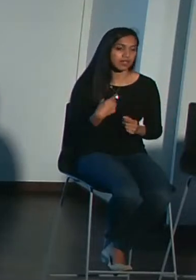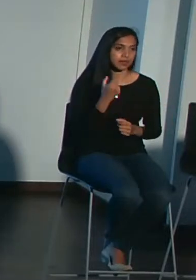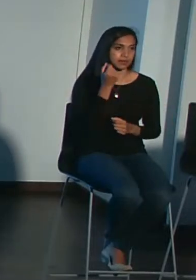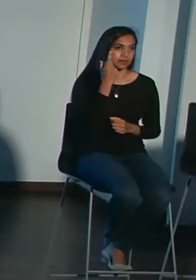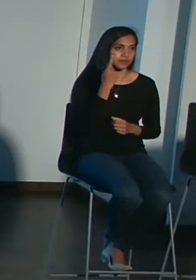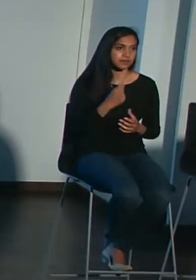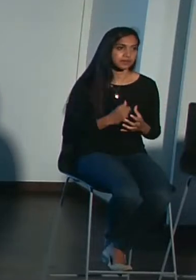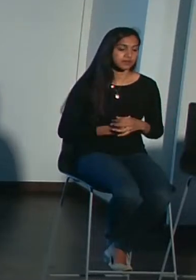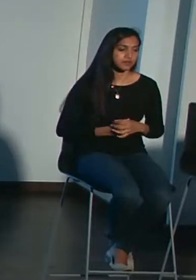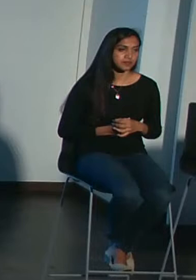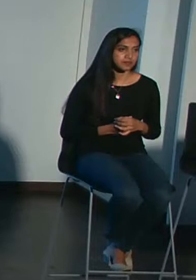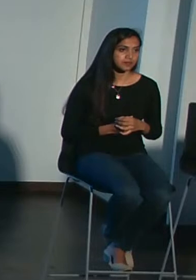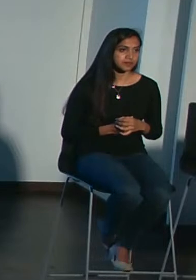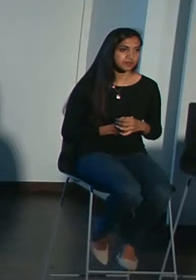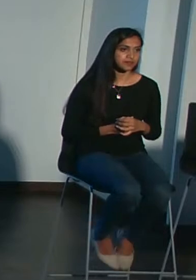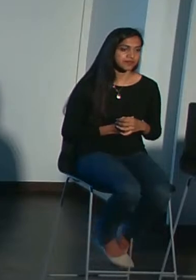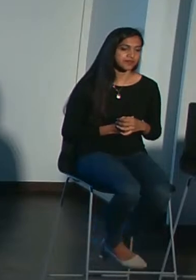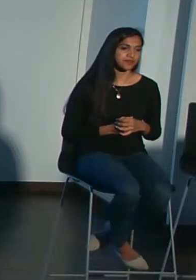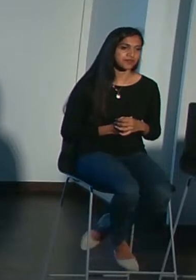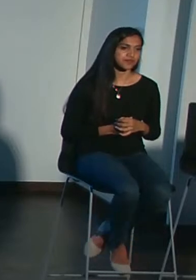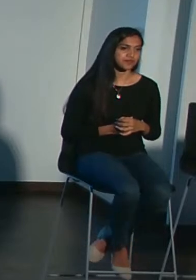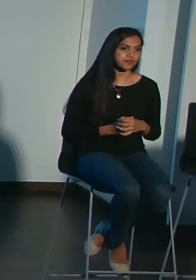Yeah.